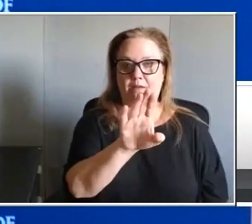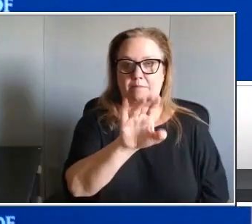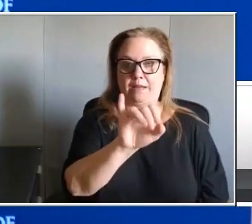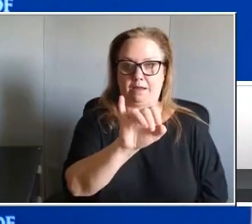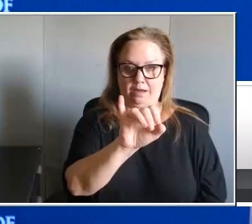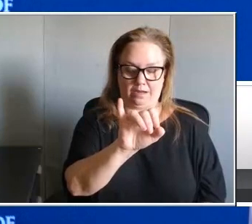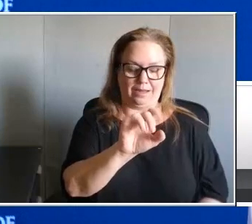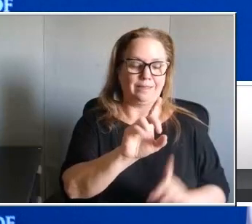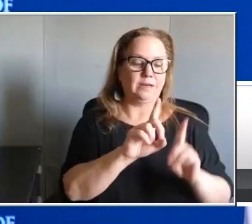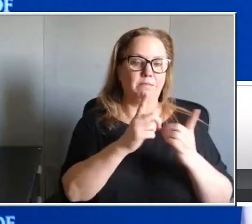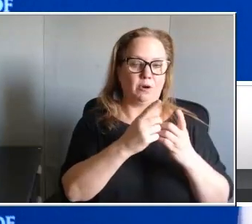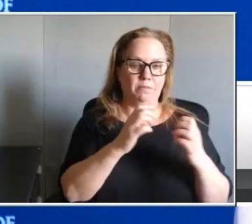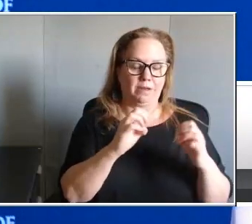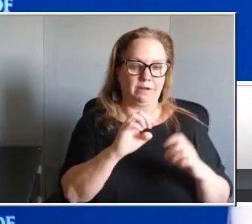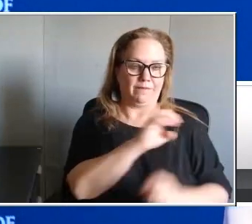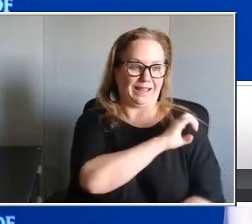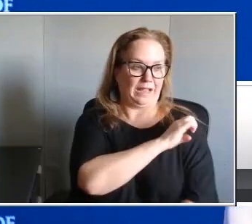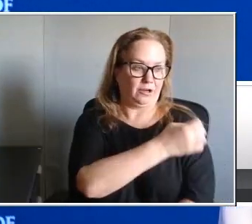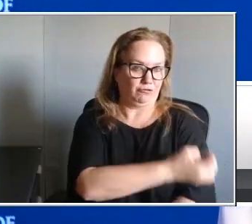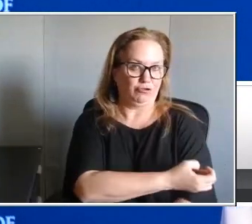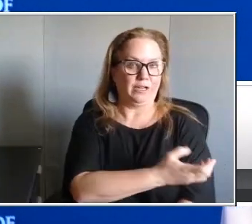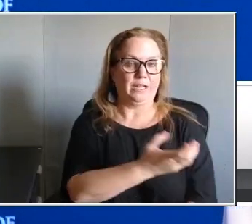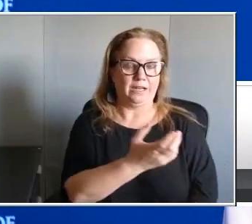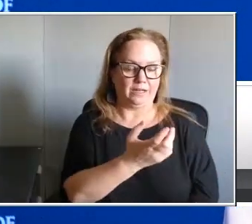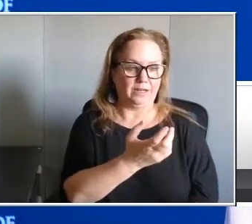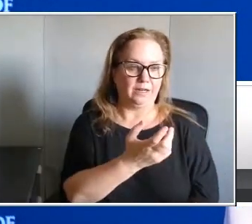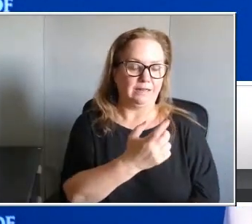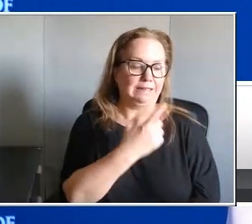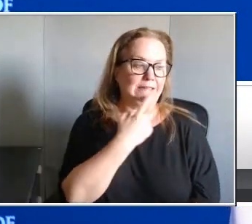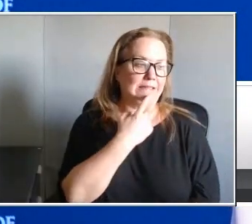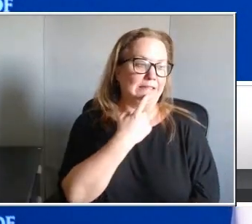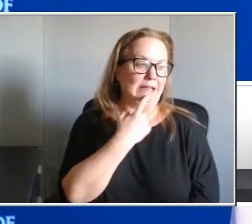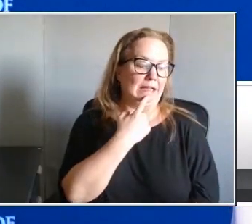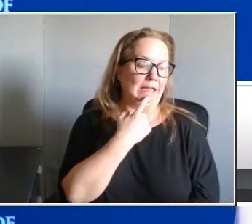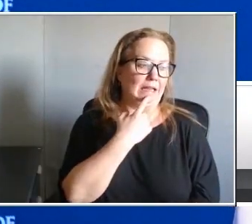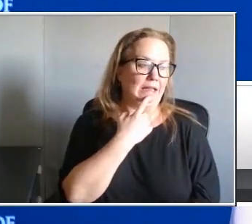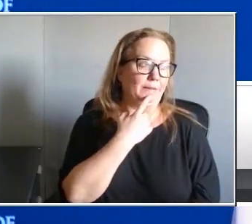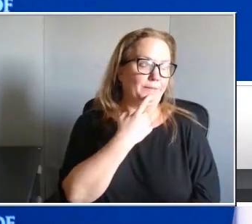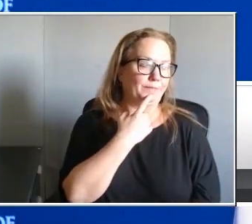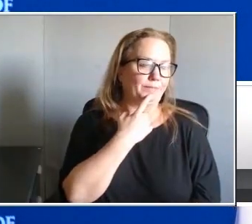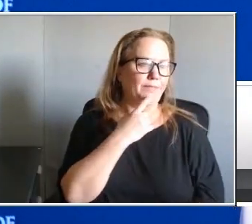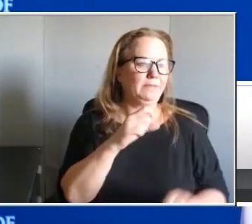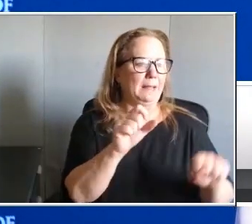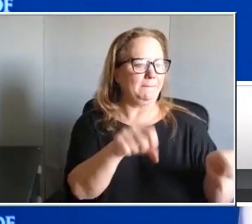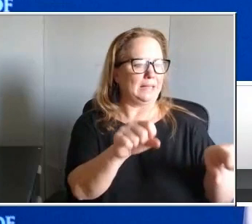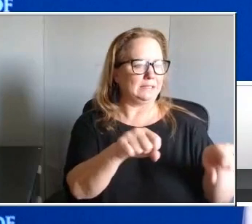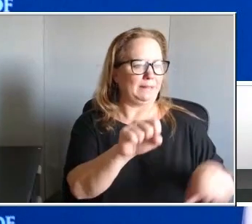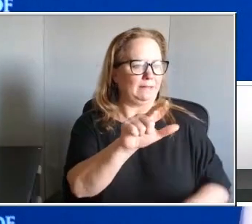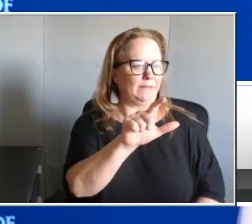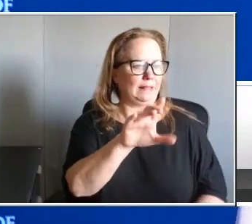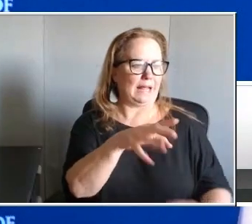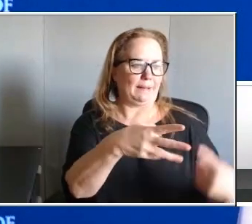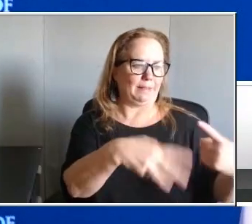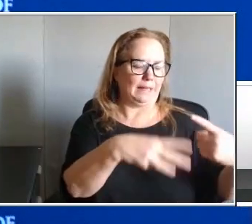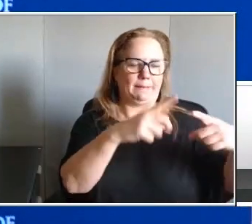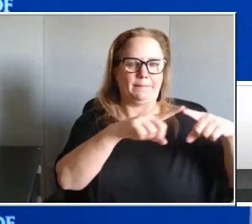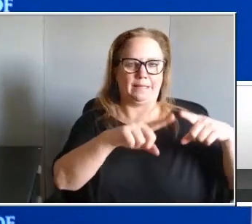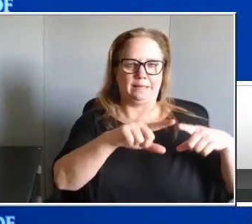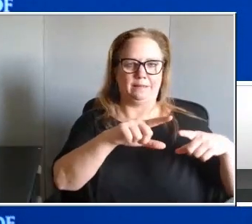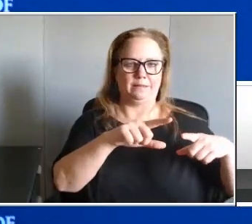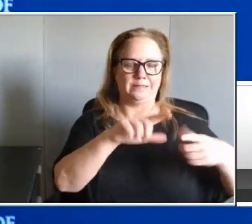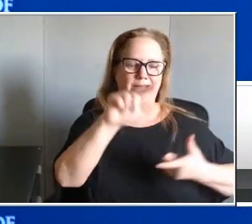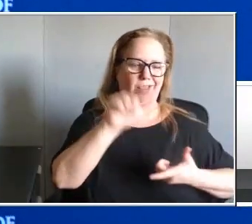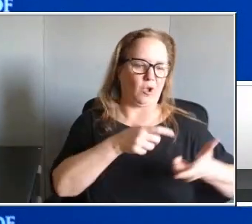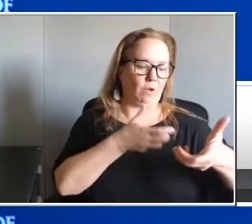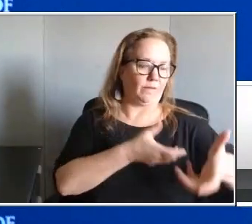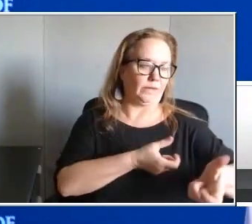of Energy, I believe, has come out with saying that there is a possibility of the lab leak, but again, that is a low confidence, and